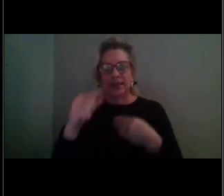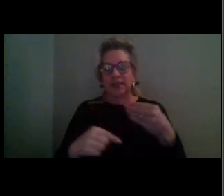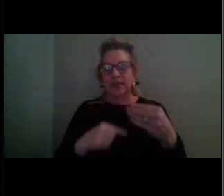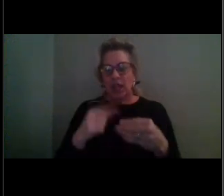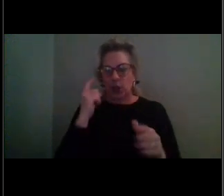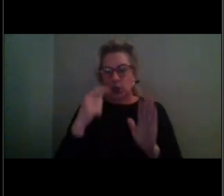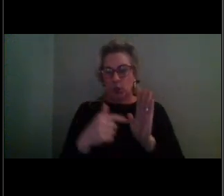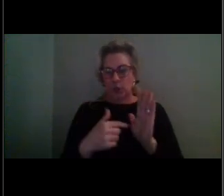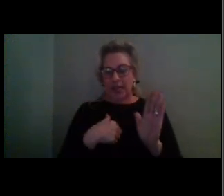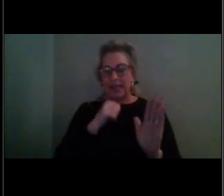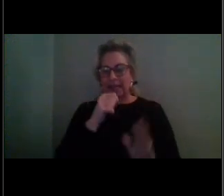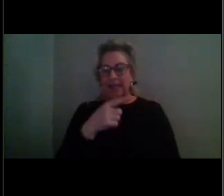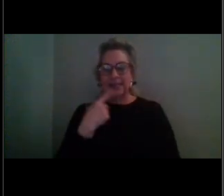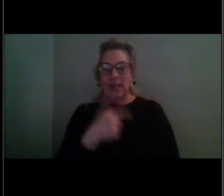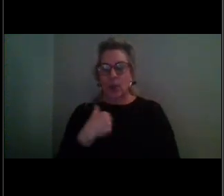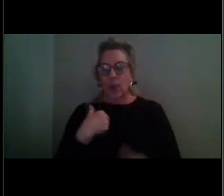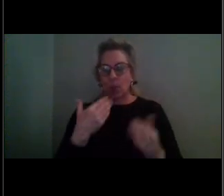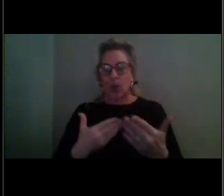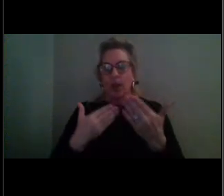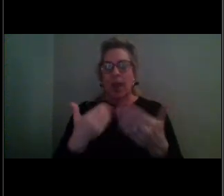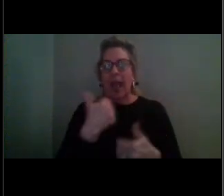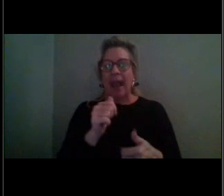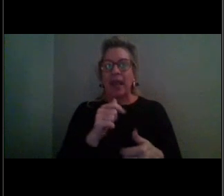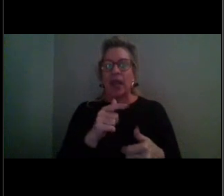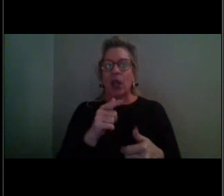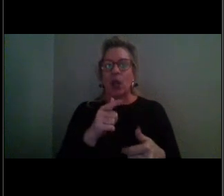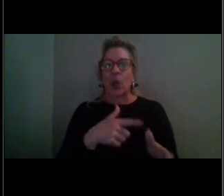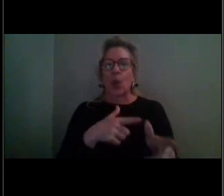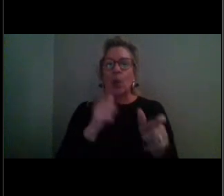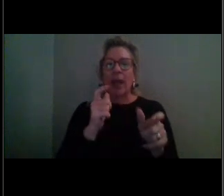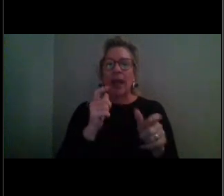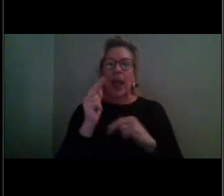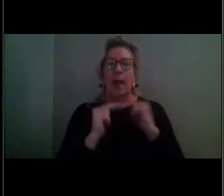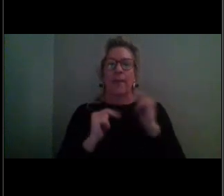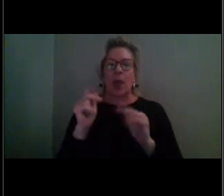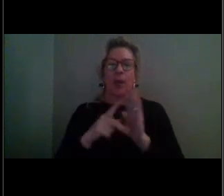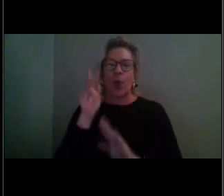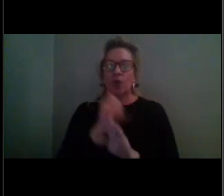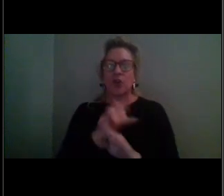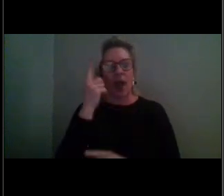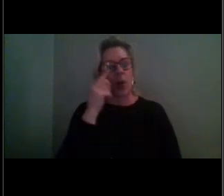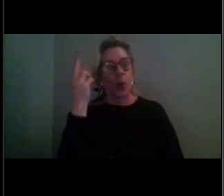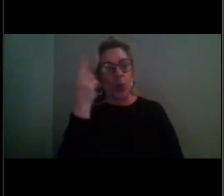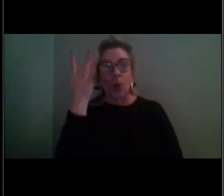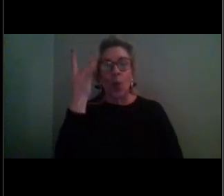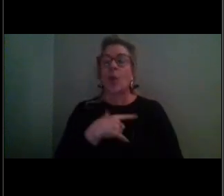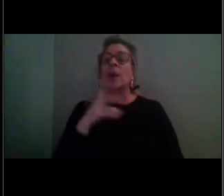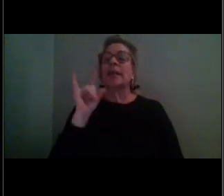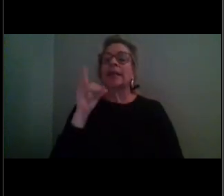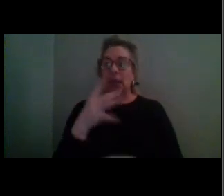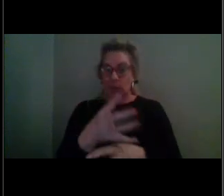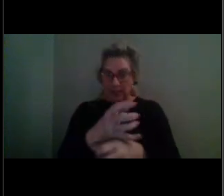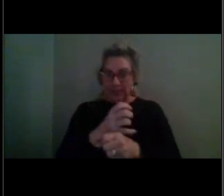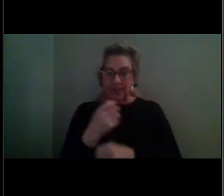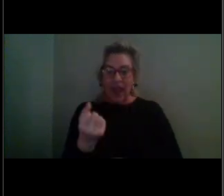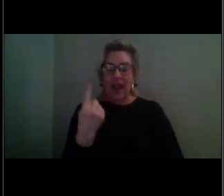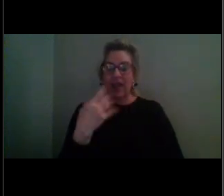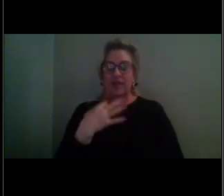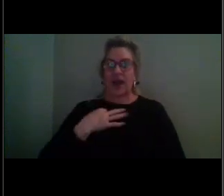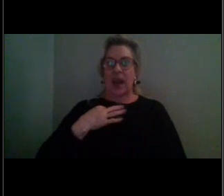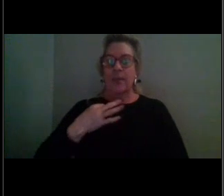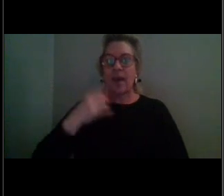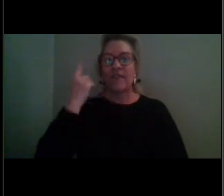I didn't say that we are recommending any quick build projects. That's because we did receive 11 applications for quick